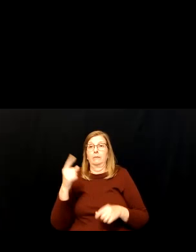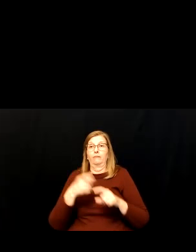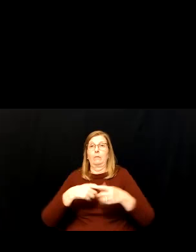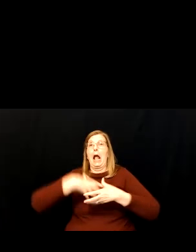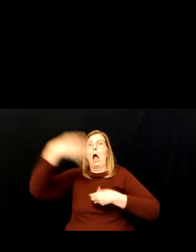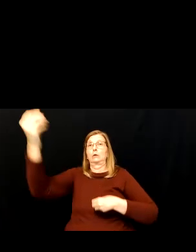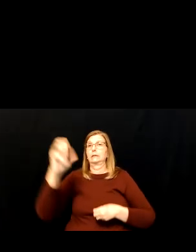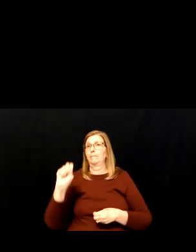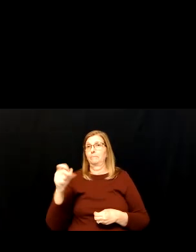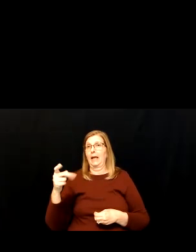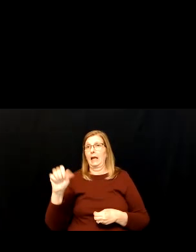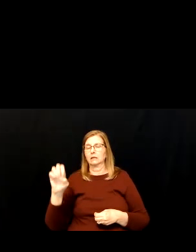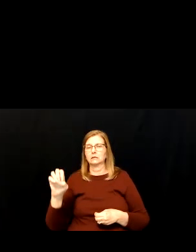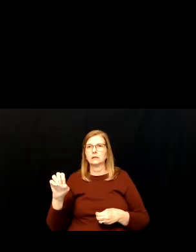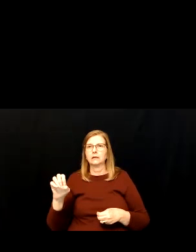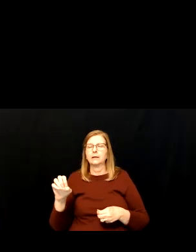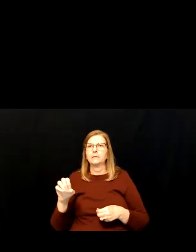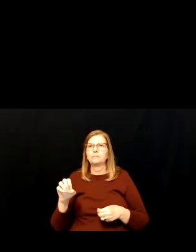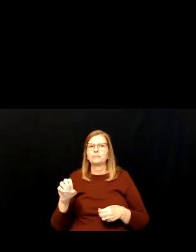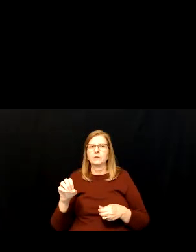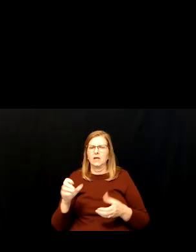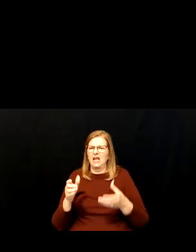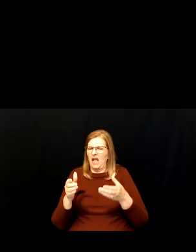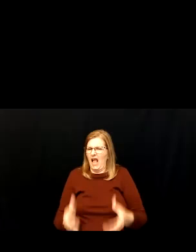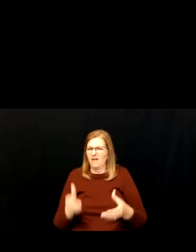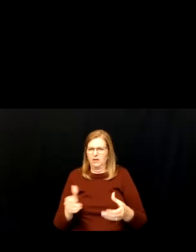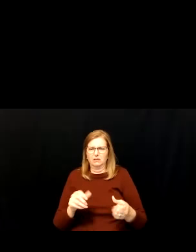space. They are heavy duty